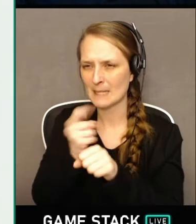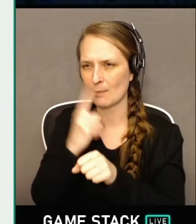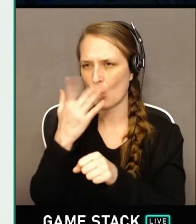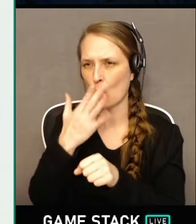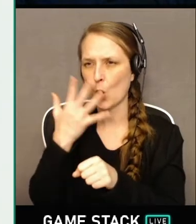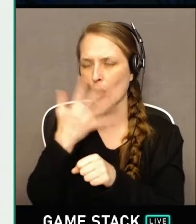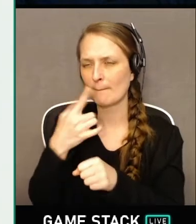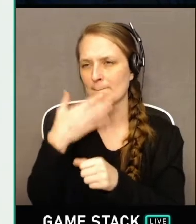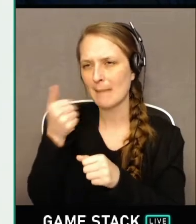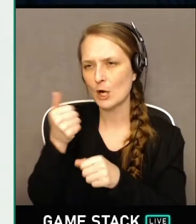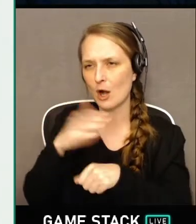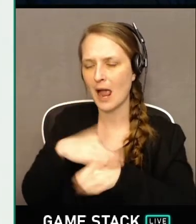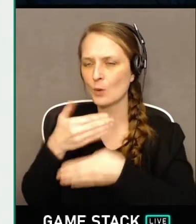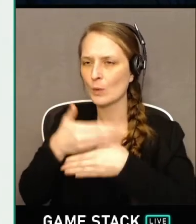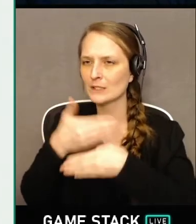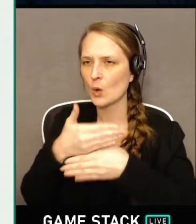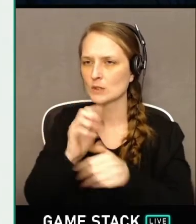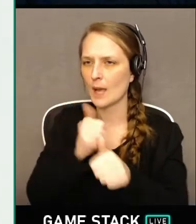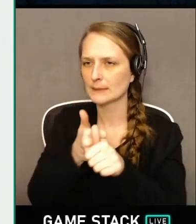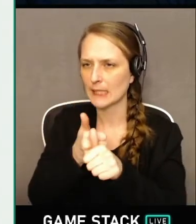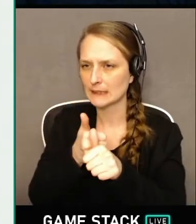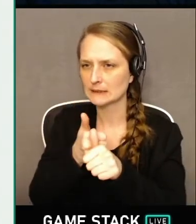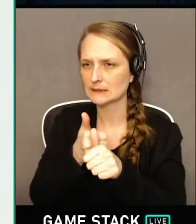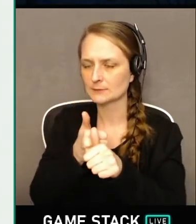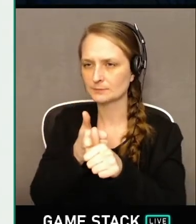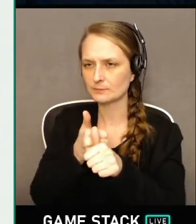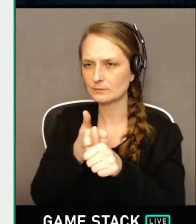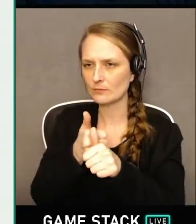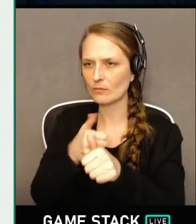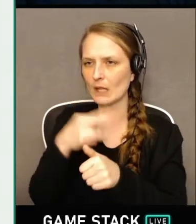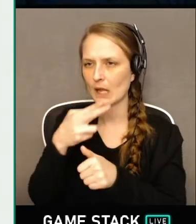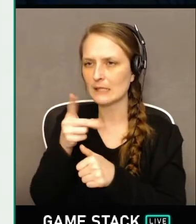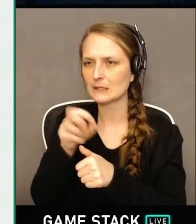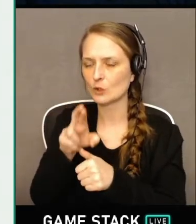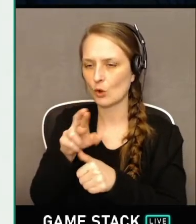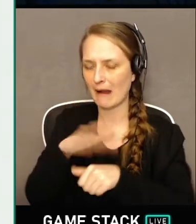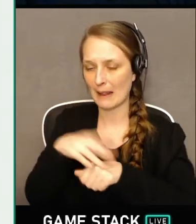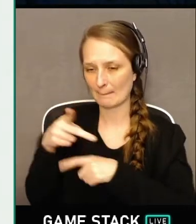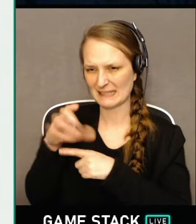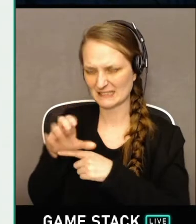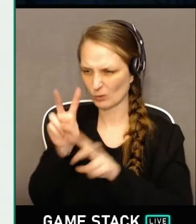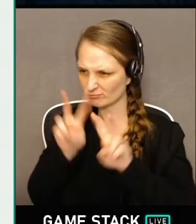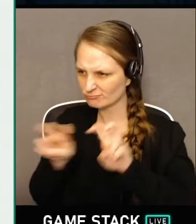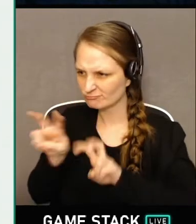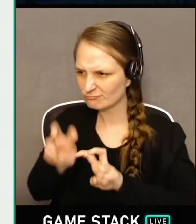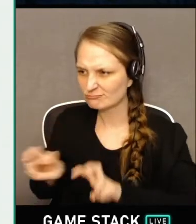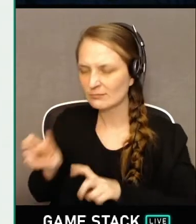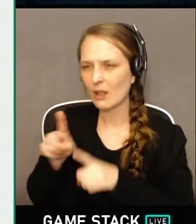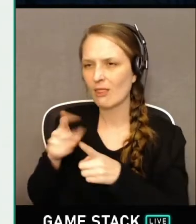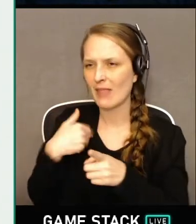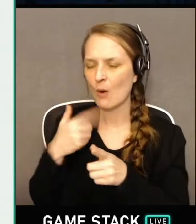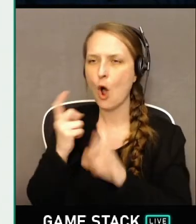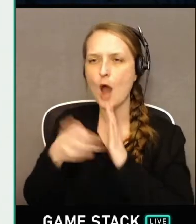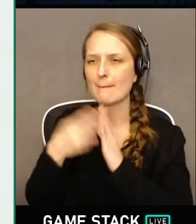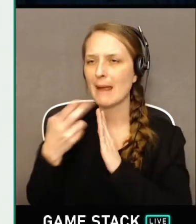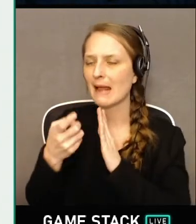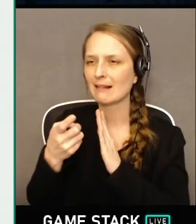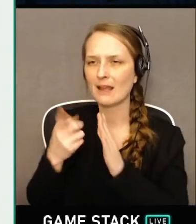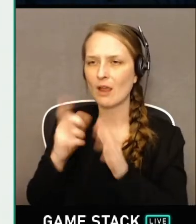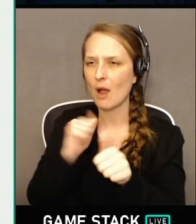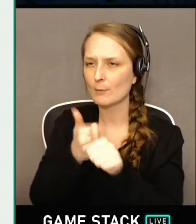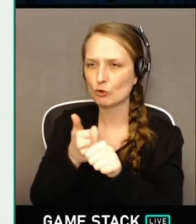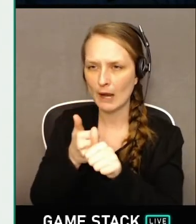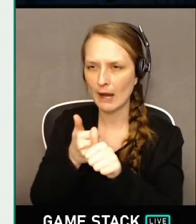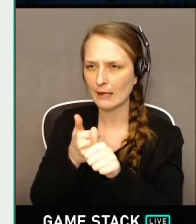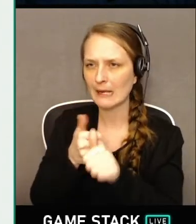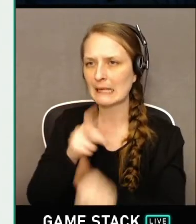updates. We recently reviewed Auto HDR on PC, which will automatically upgrade all existing DX11 and